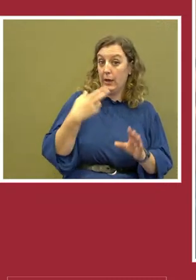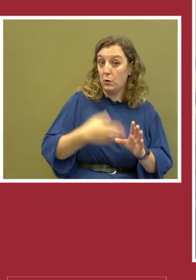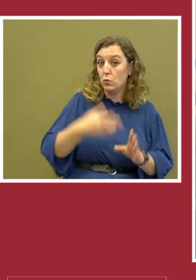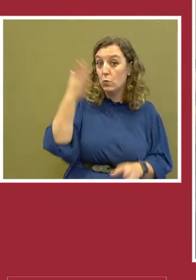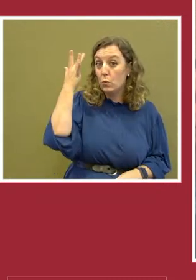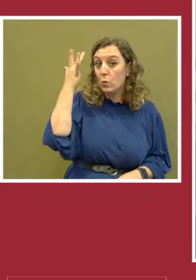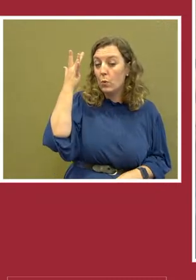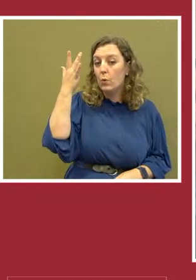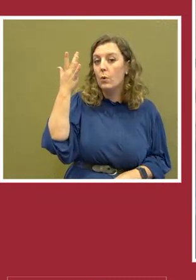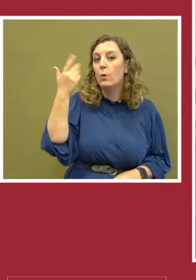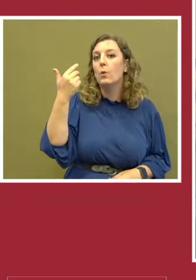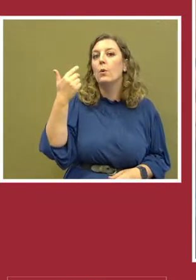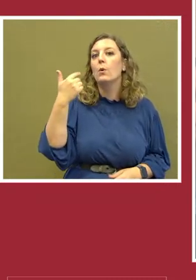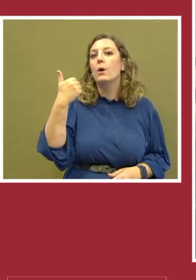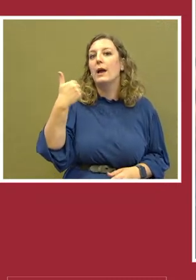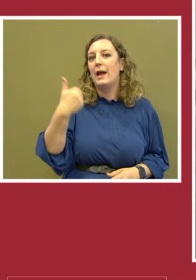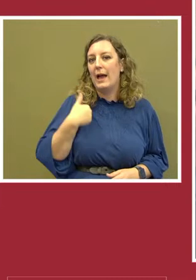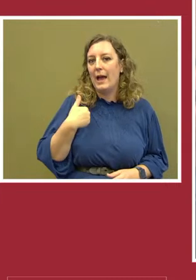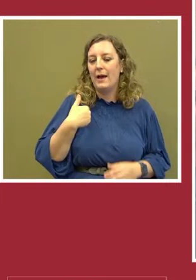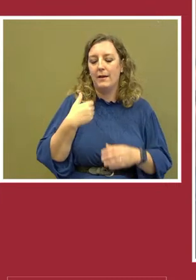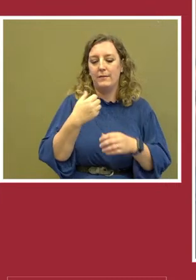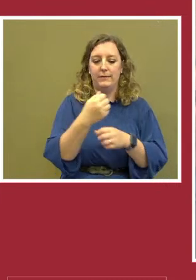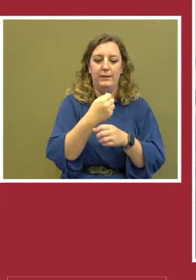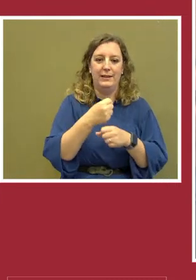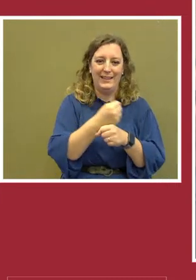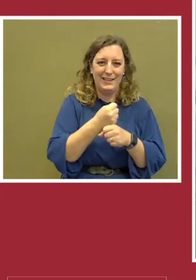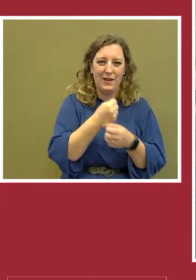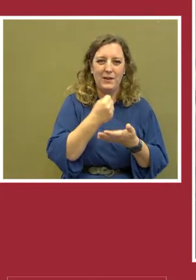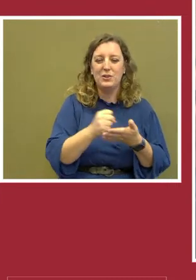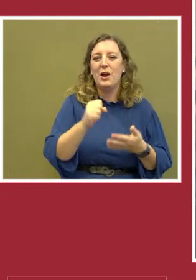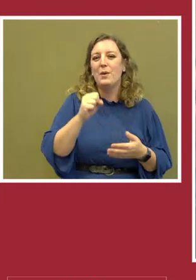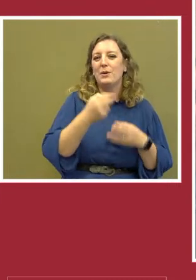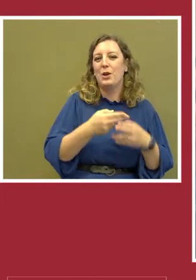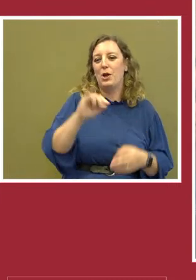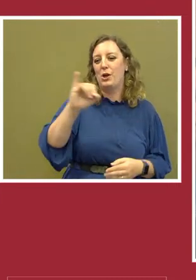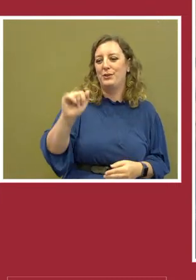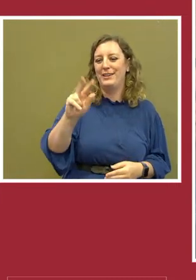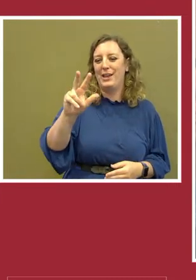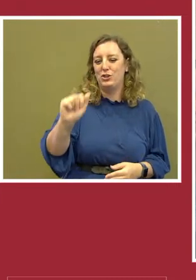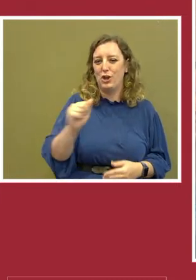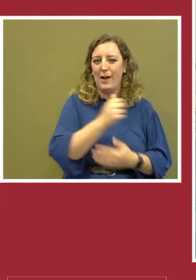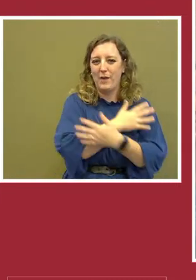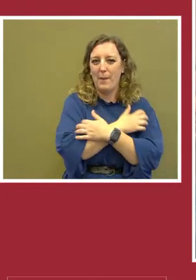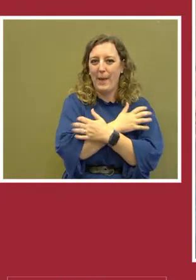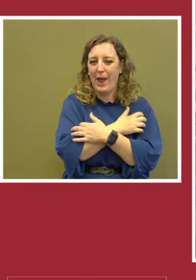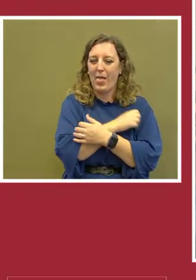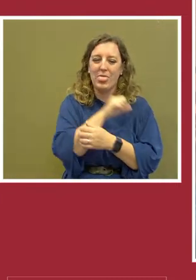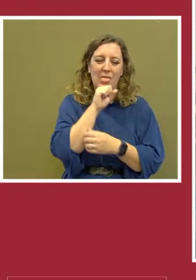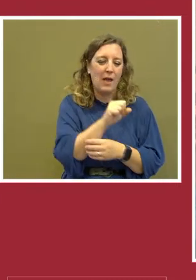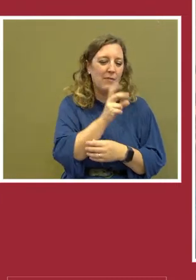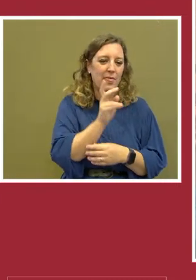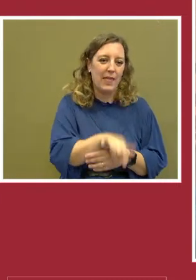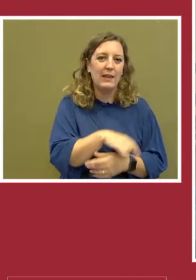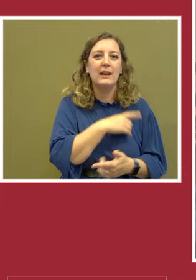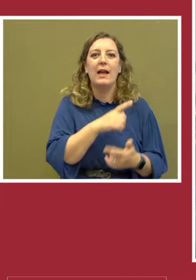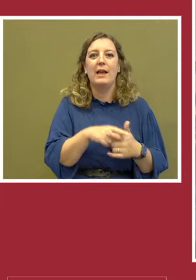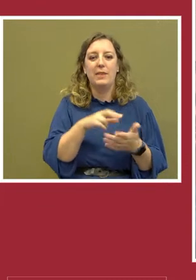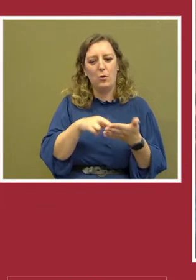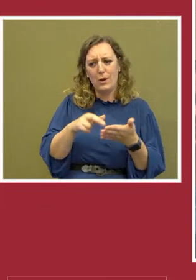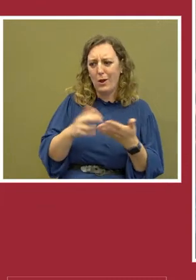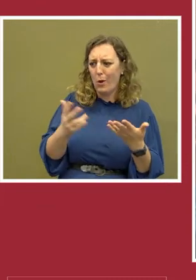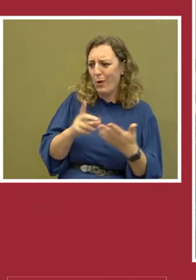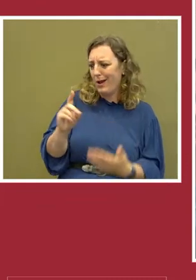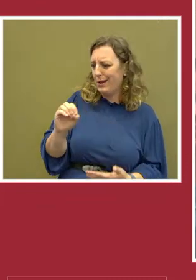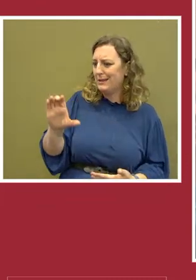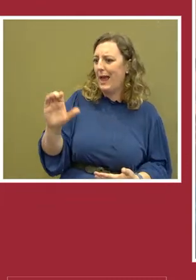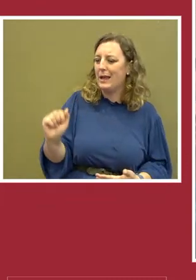because we have a shop called the Java Bear, and I was so excited to work in a cafe types thing. And then after that, I started like researching, what is